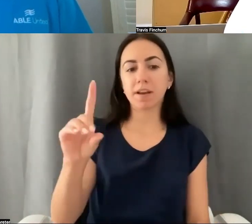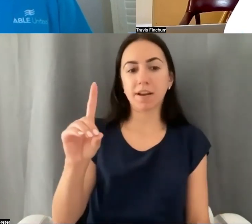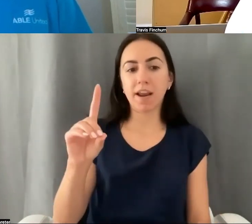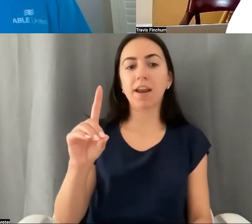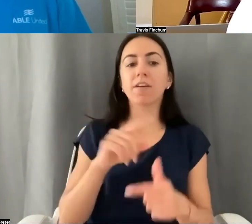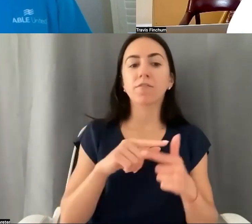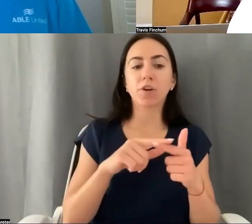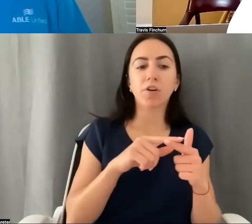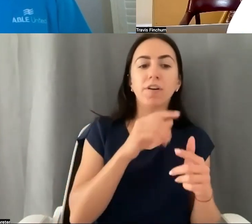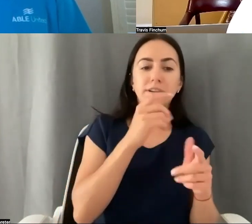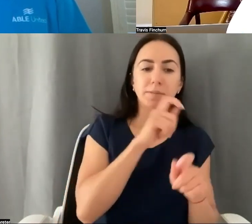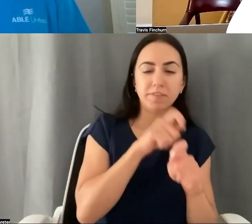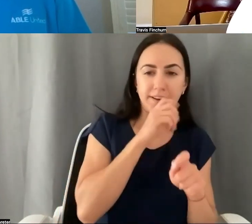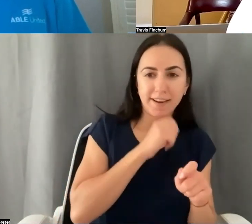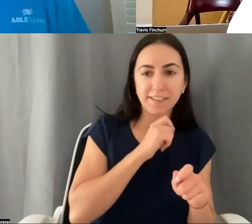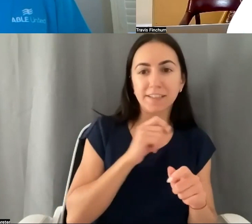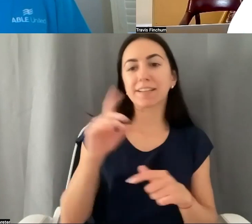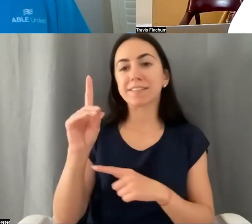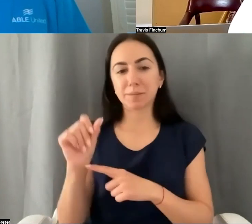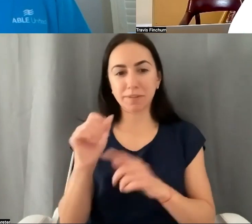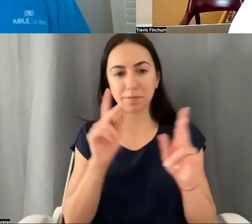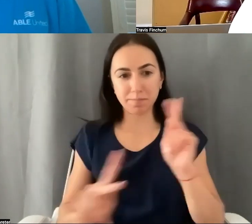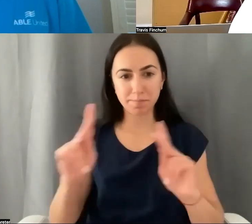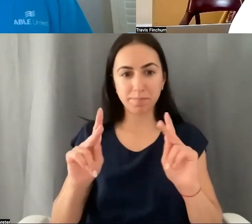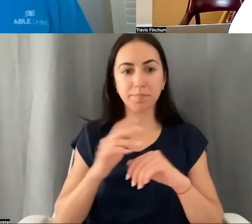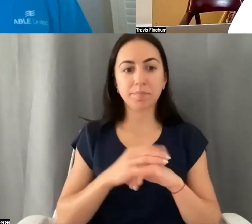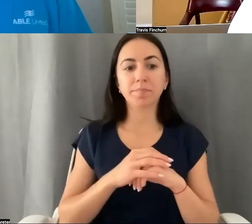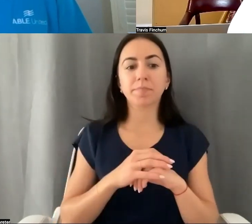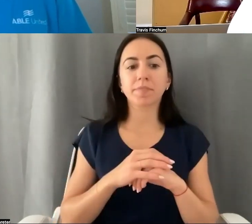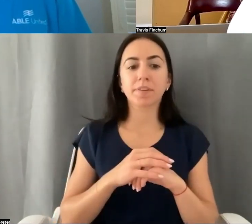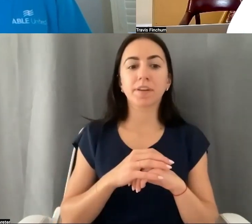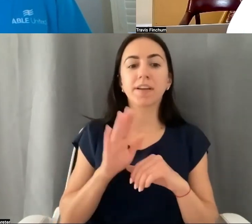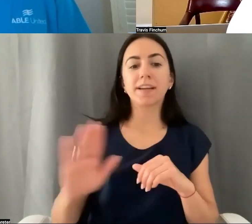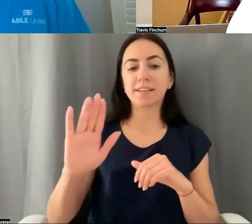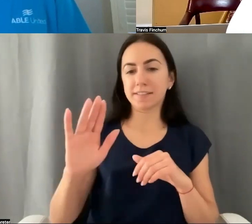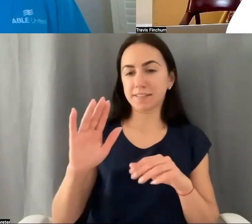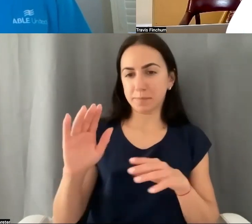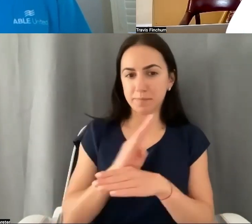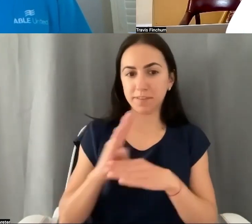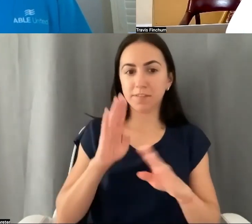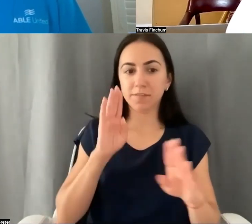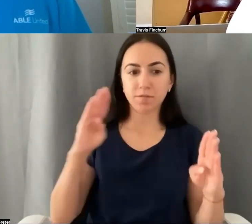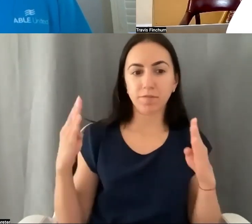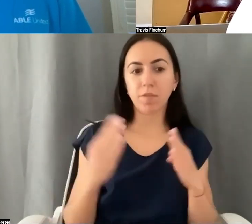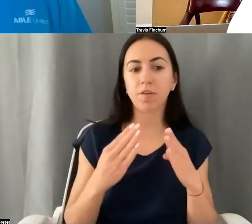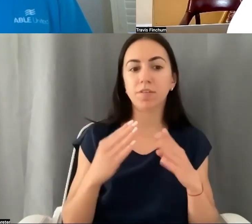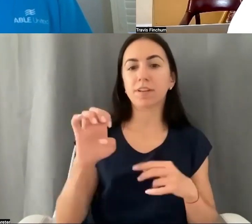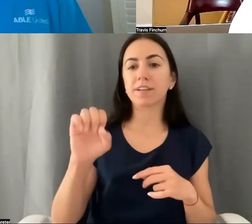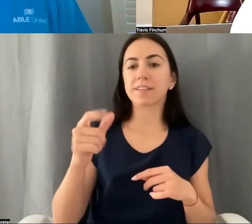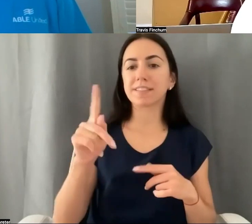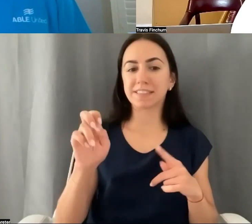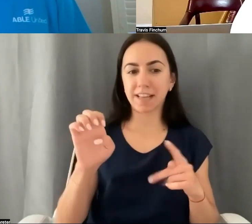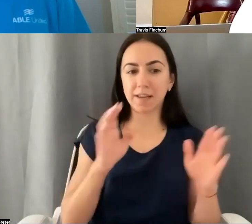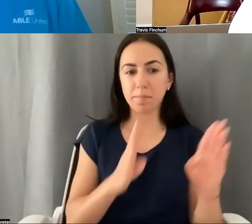well as special needs trust drafting and administration. His practice also consists of estate